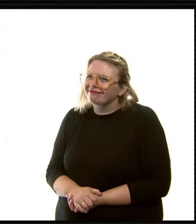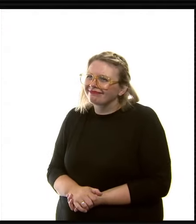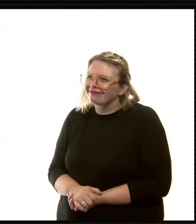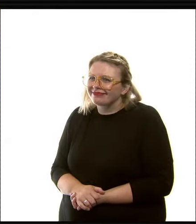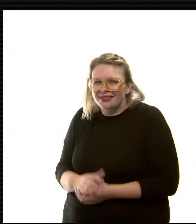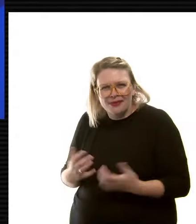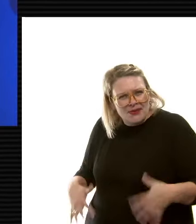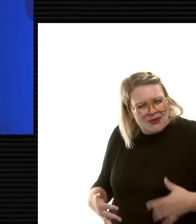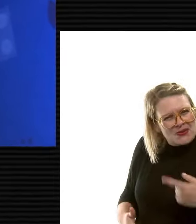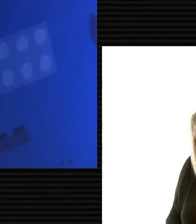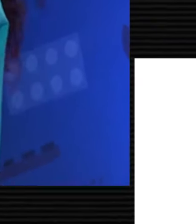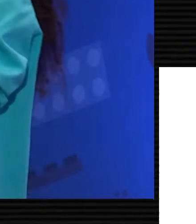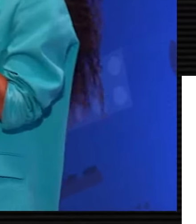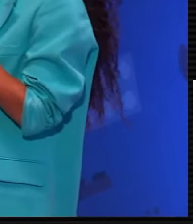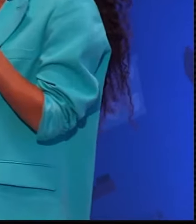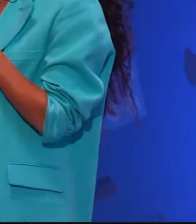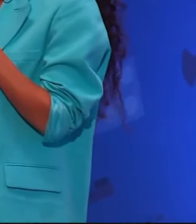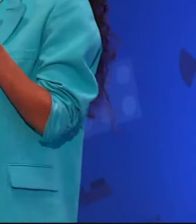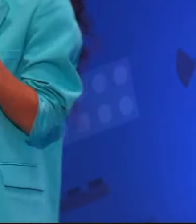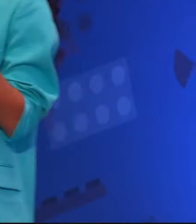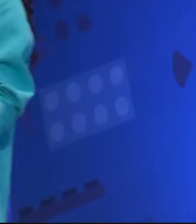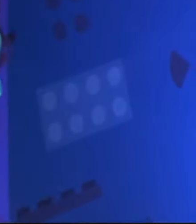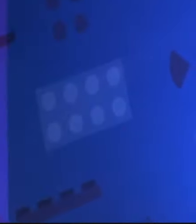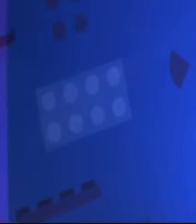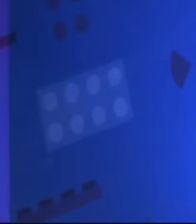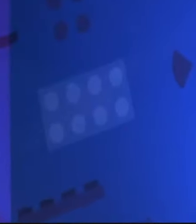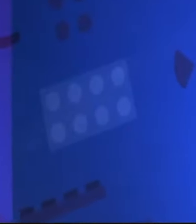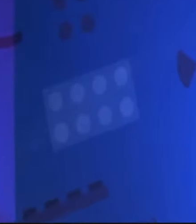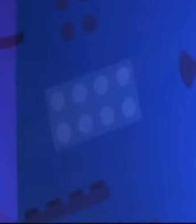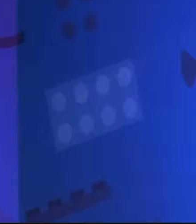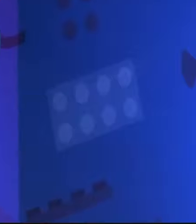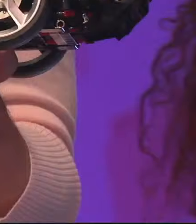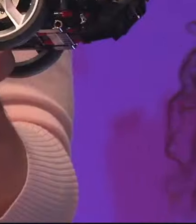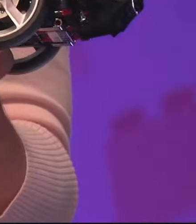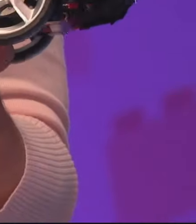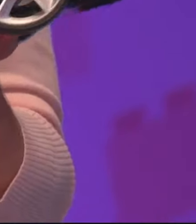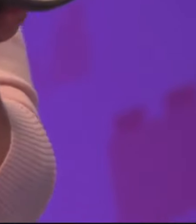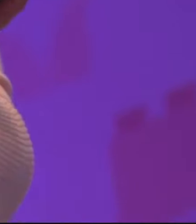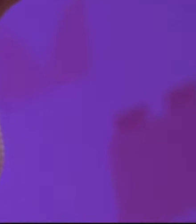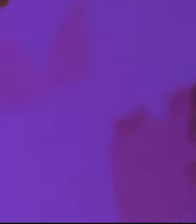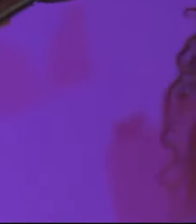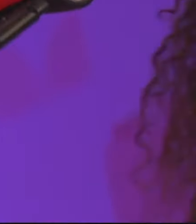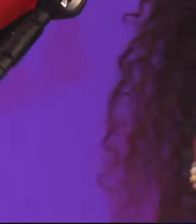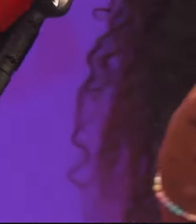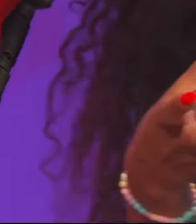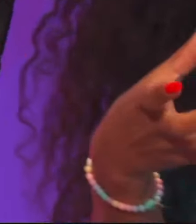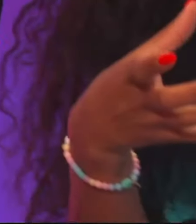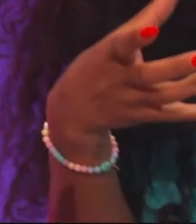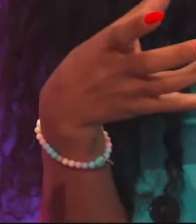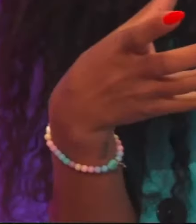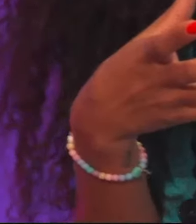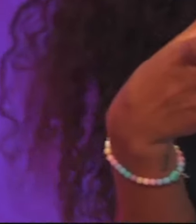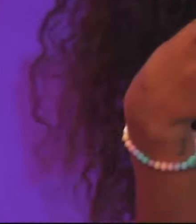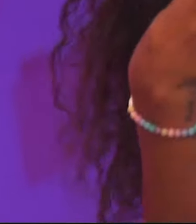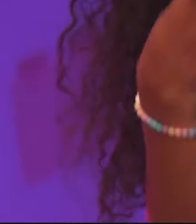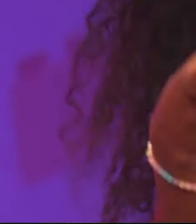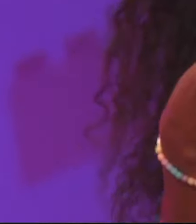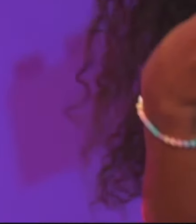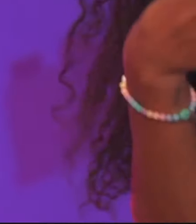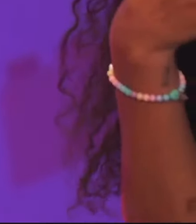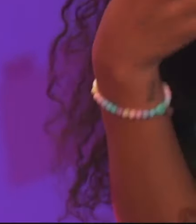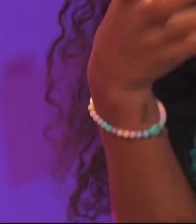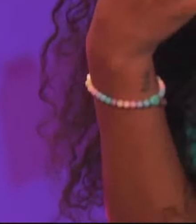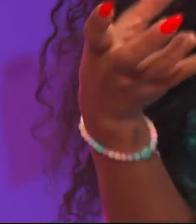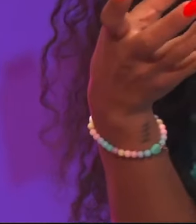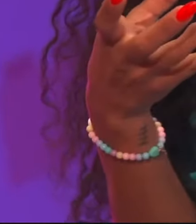Yeah. And now it's here. And now it's here, beautiful and rewarding. I love seeing all the gears turning and the pistons